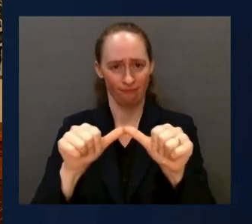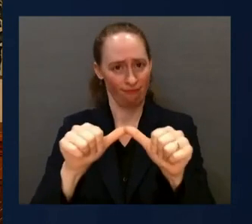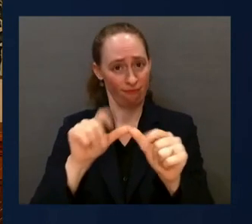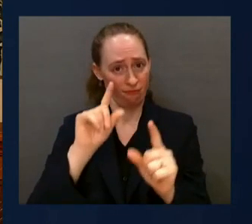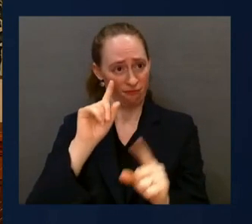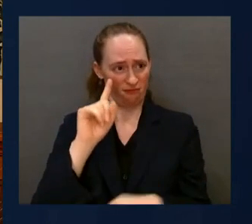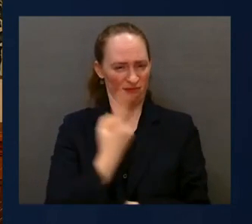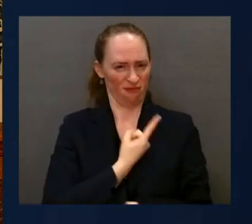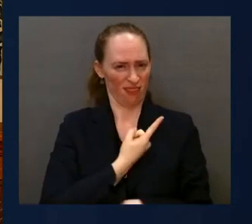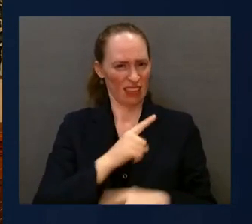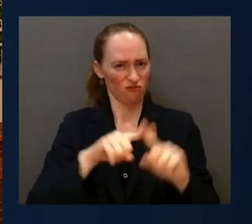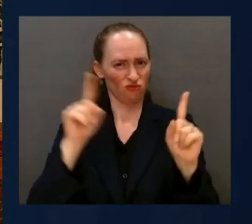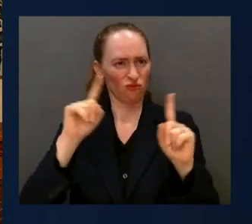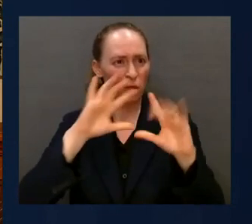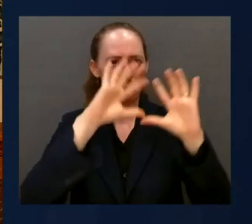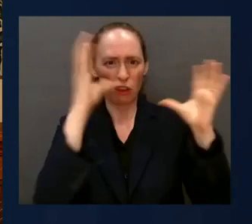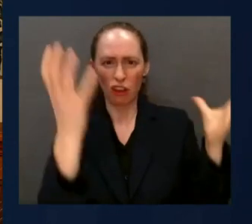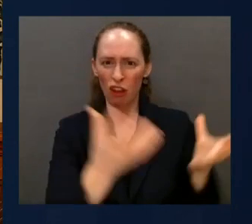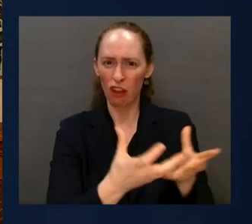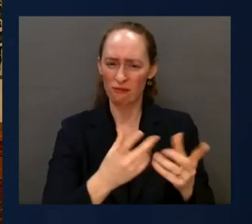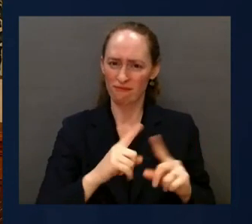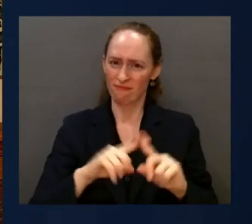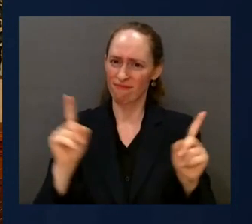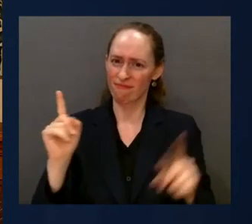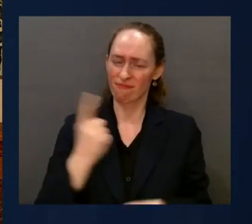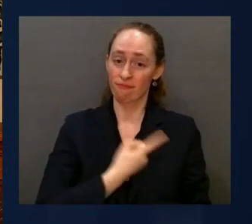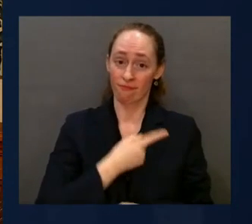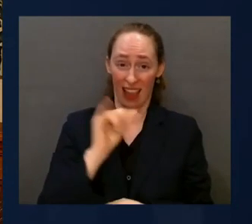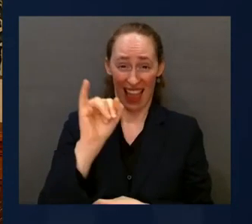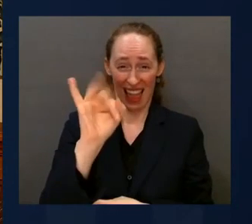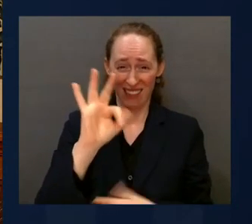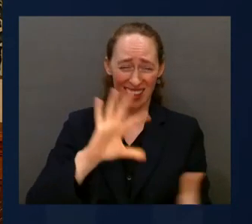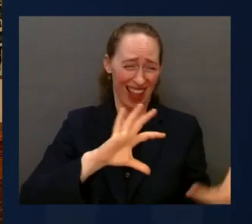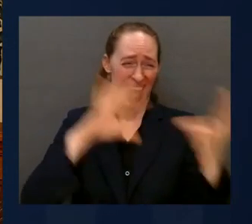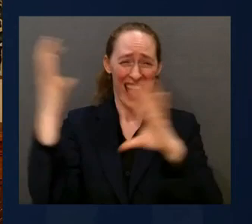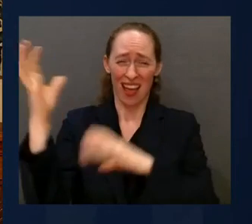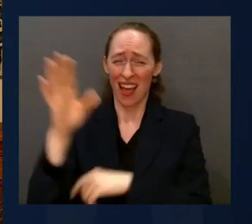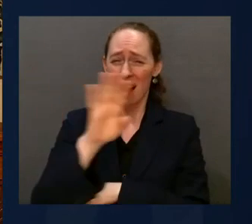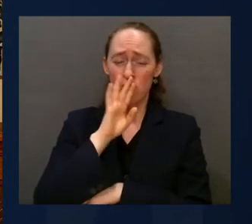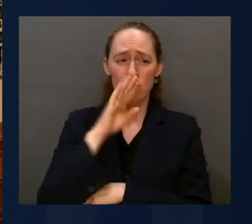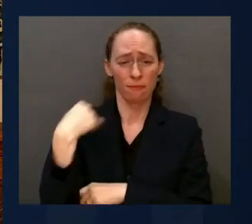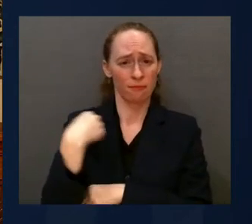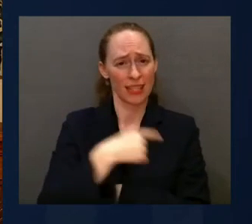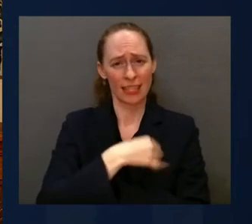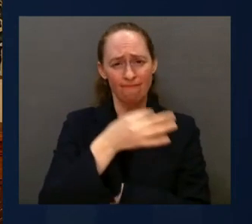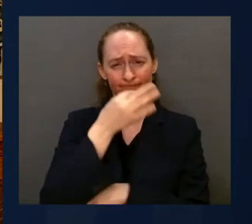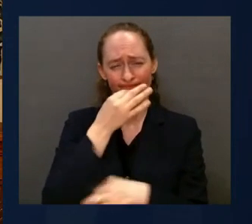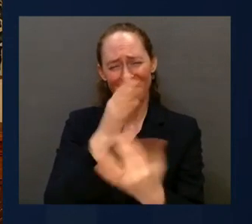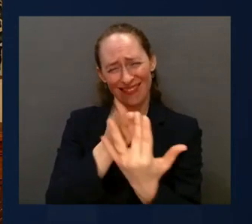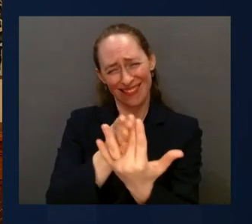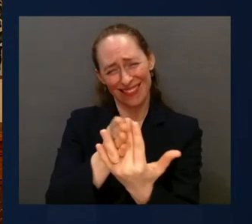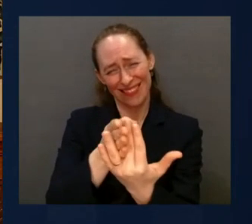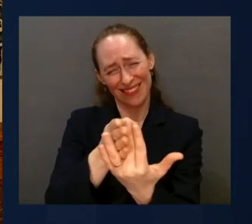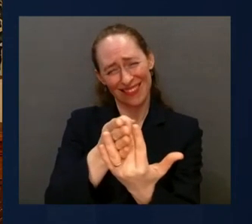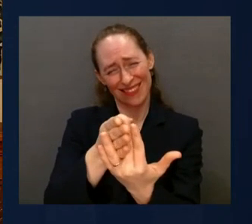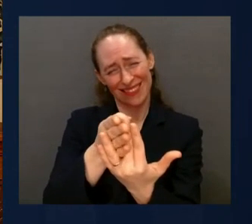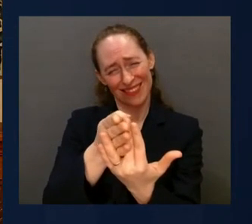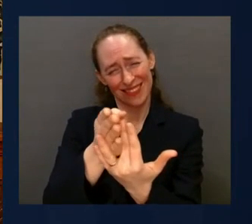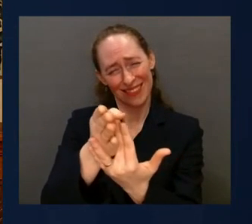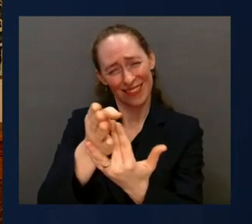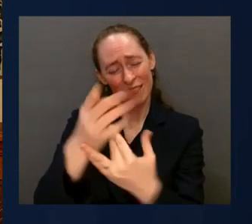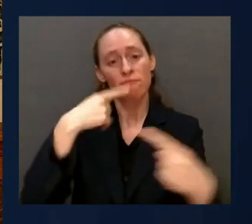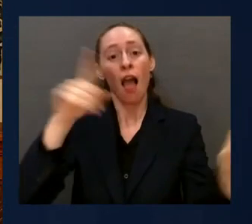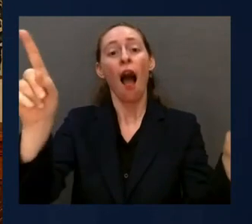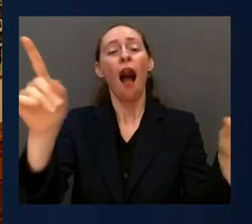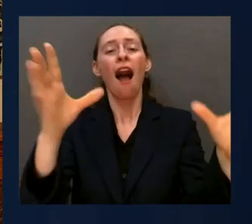entered stronger than we got into it. Look, folks, that's what we're doing again. 2 years ago, the